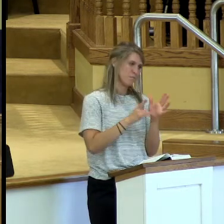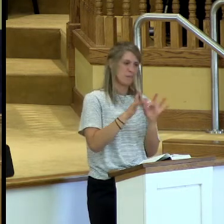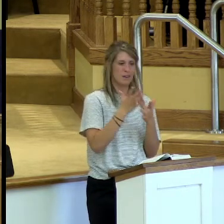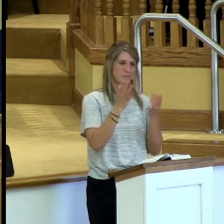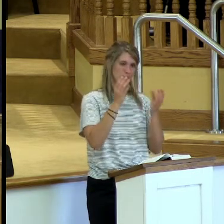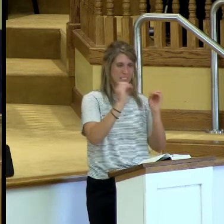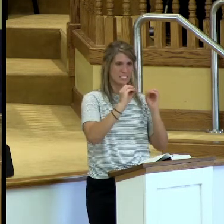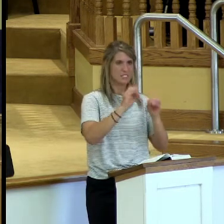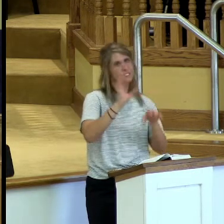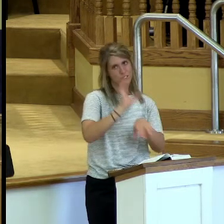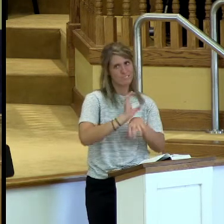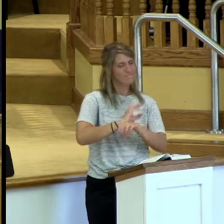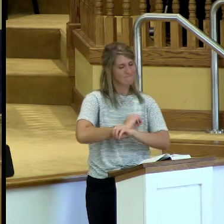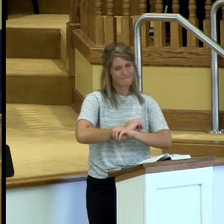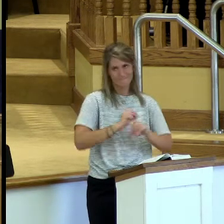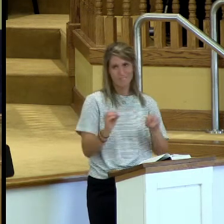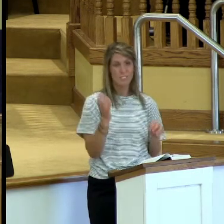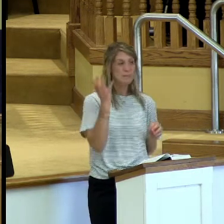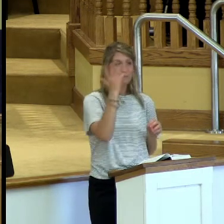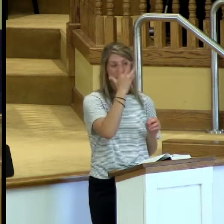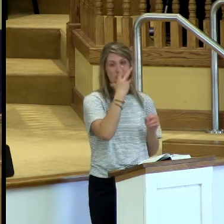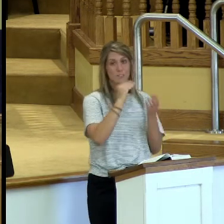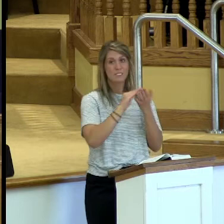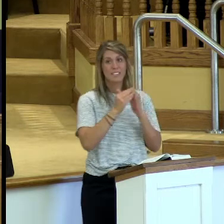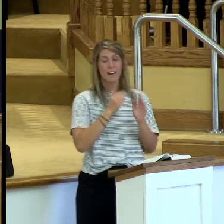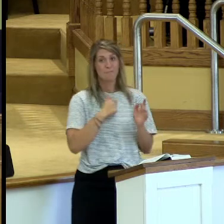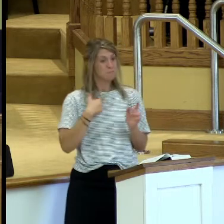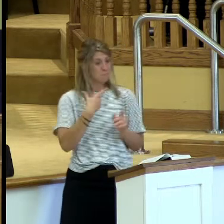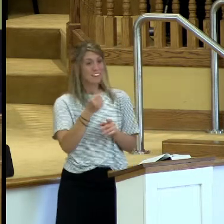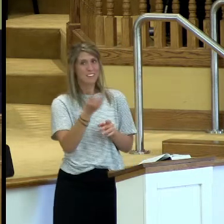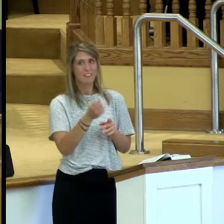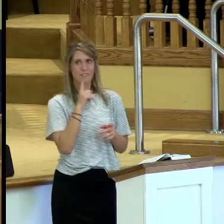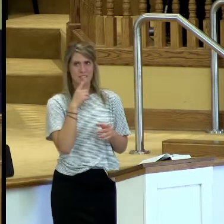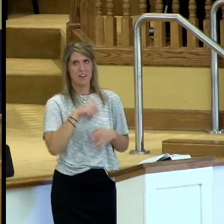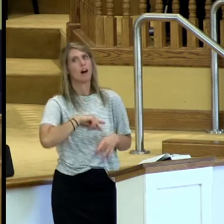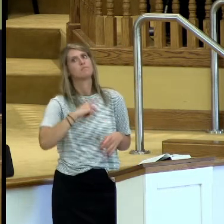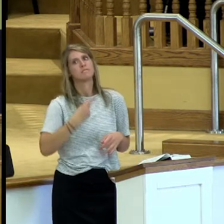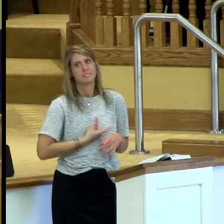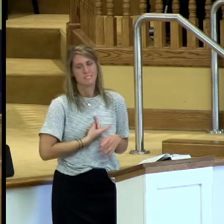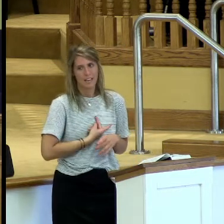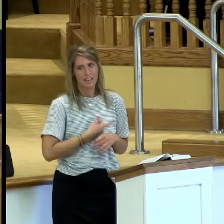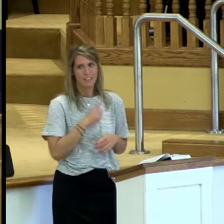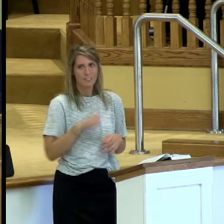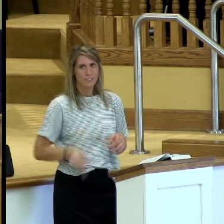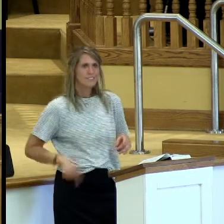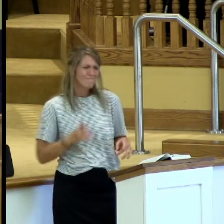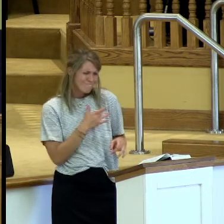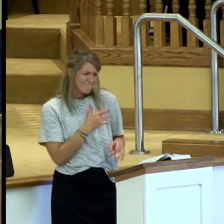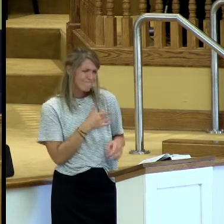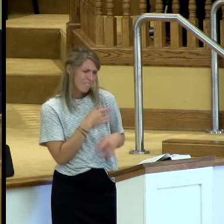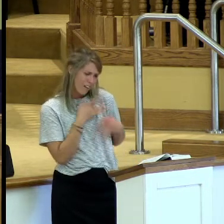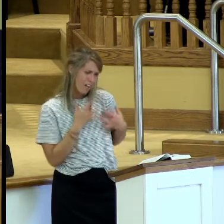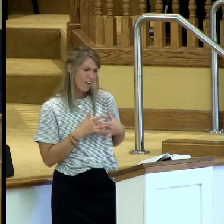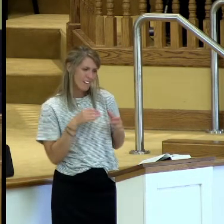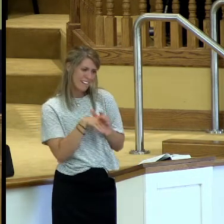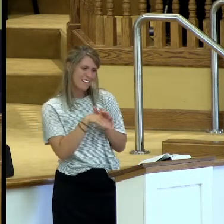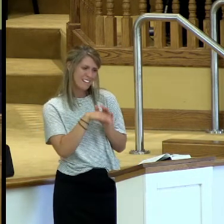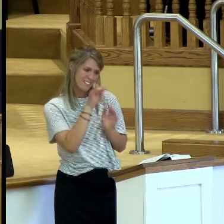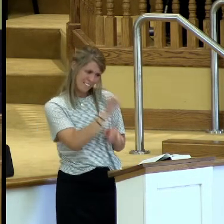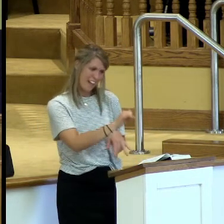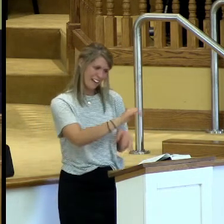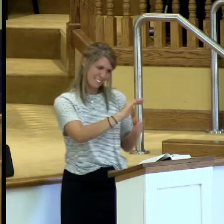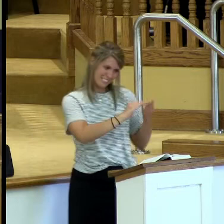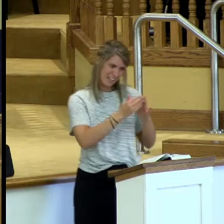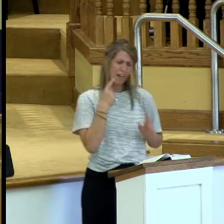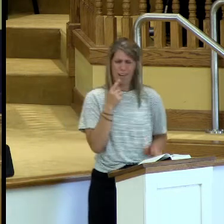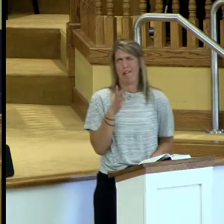churches. It's a beautiful little town. We went there. I was real upset then. Like, the Lord convicted me in Santa Rosa. I was like,